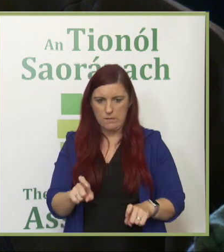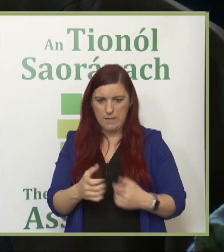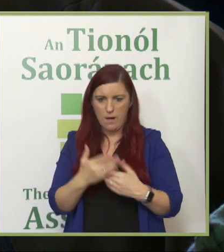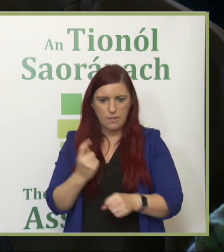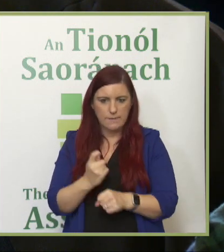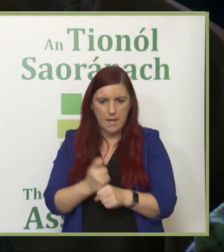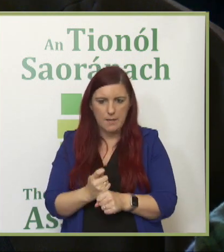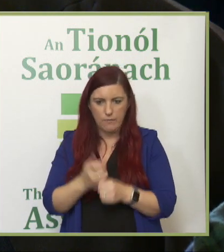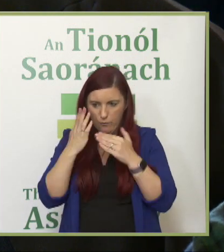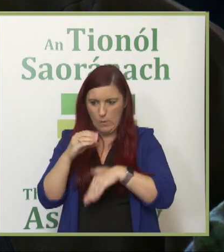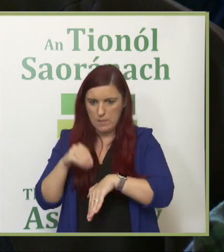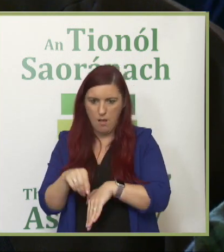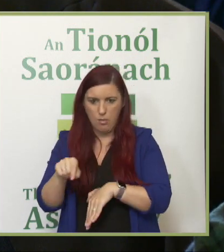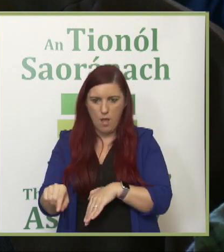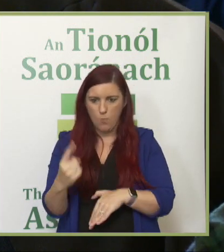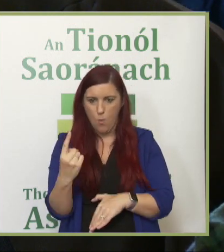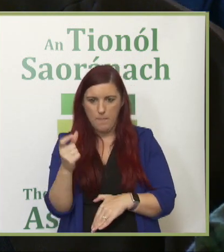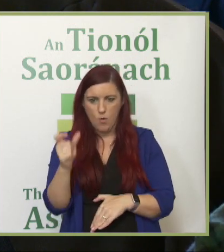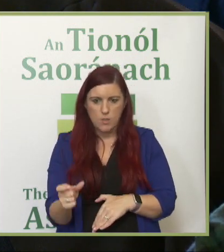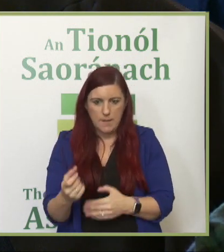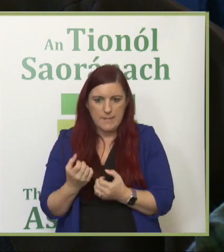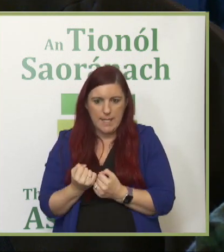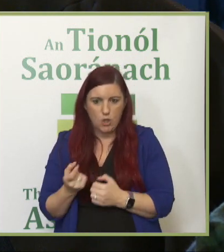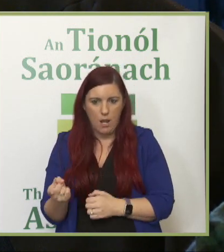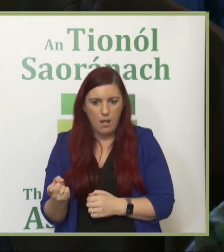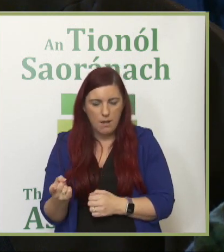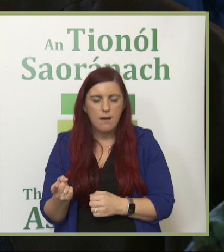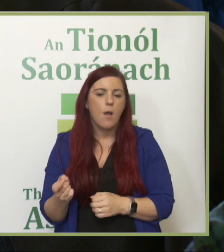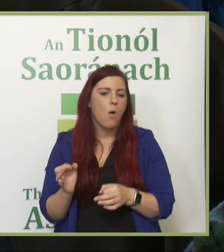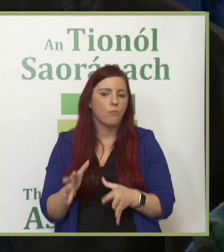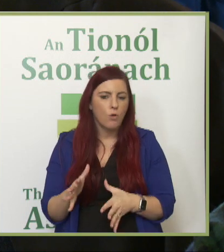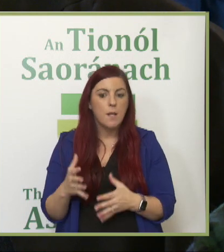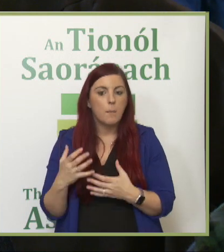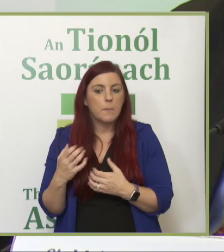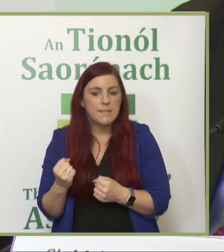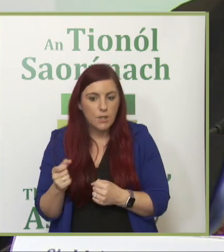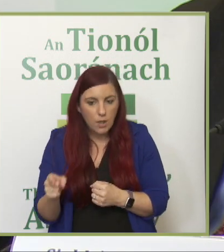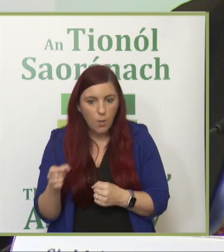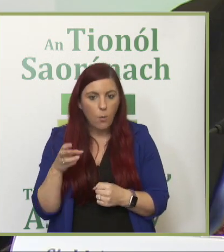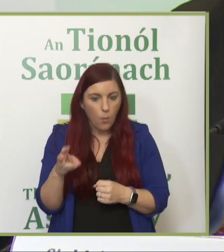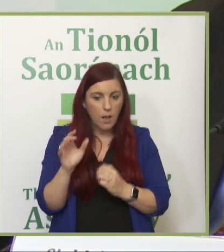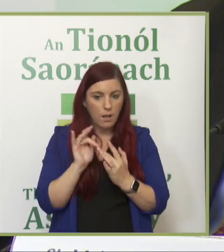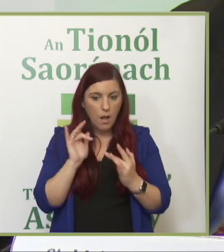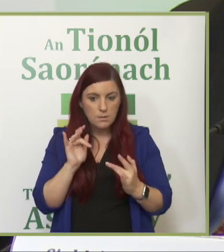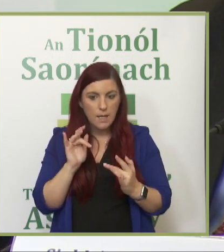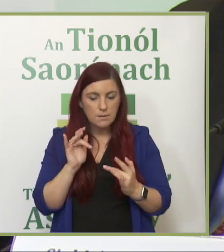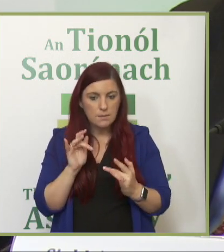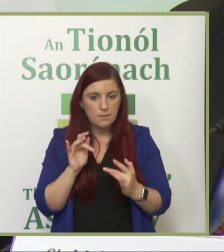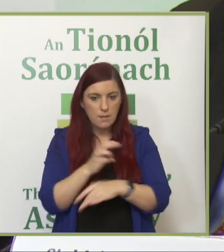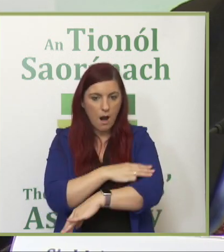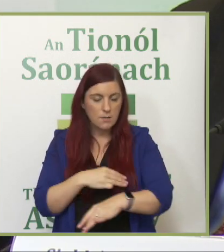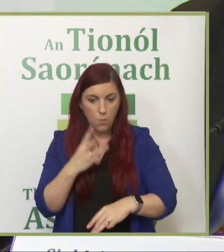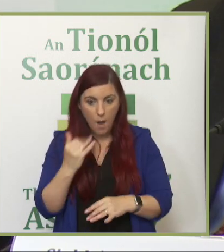of resources focused on the possession users. Now, possession users will come into contact, obviously, with members of